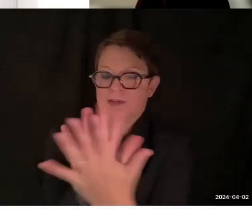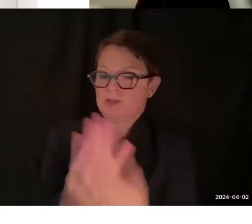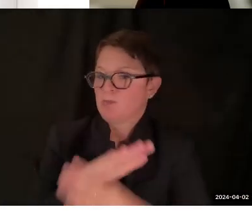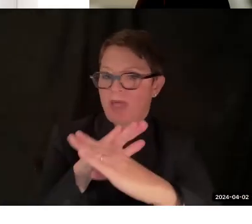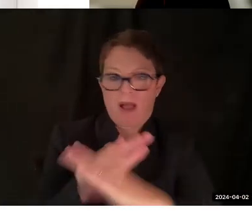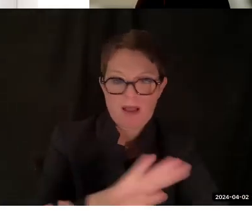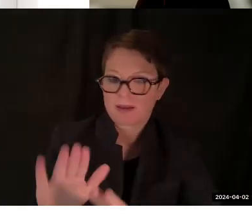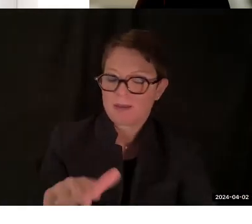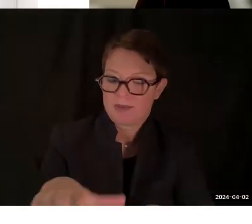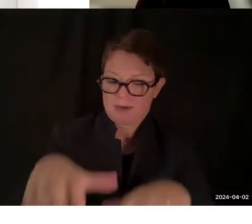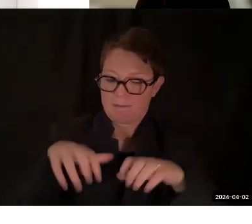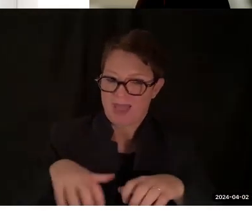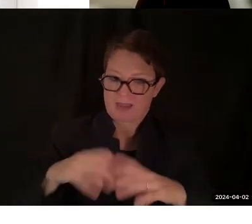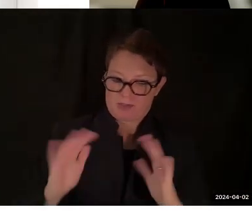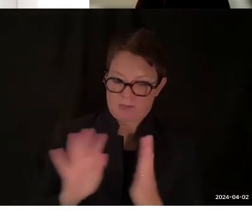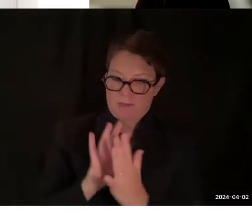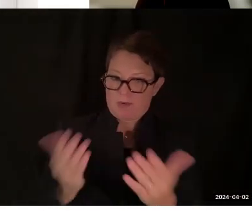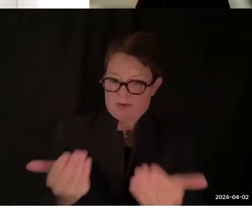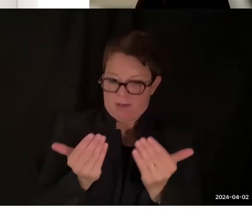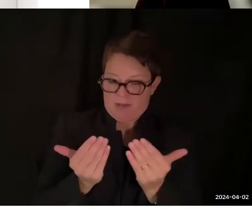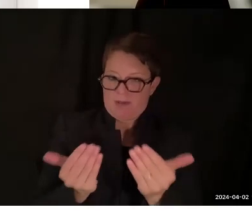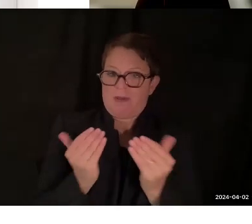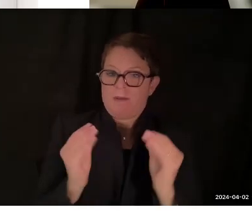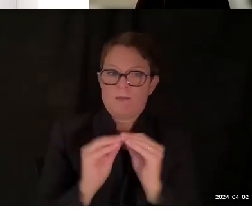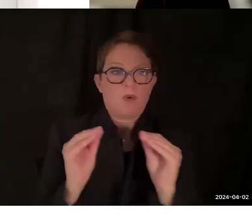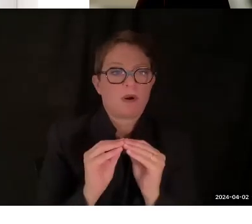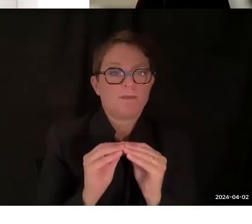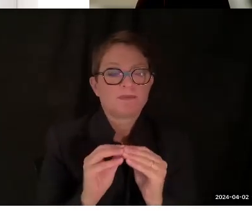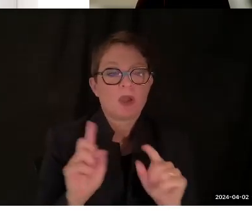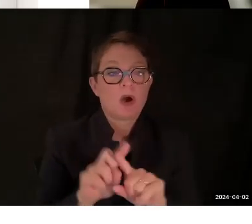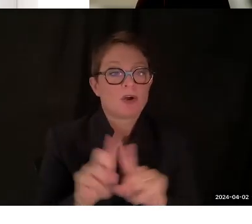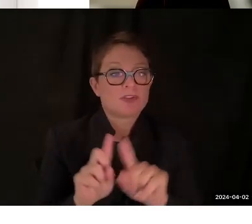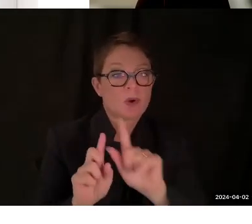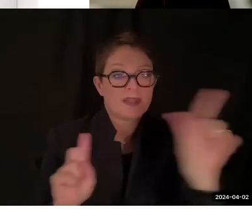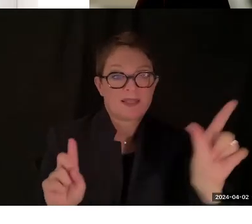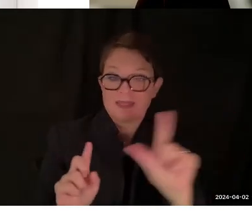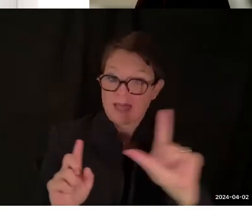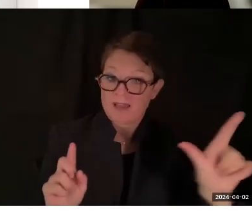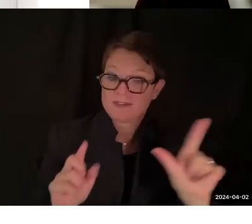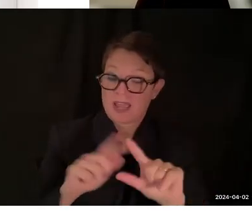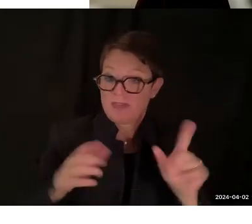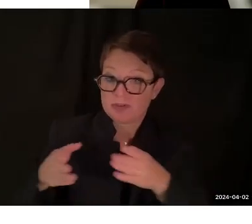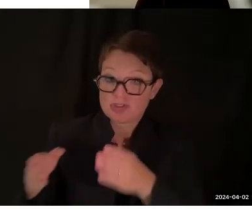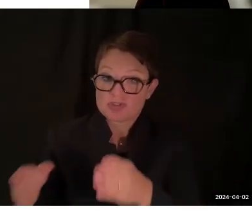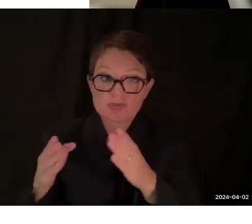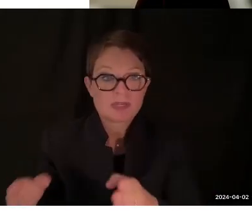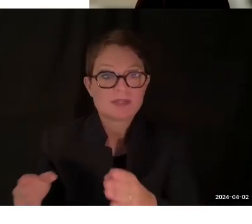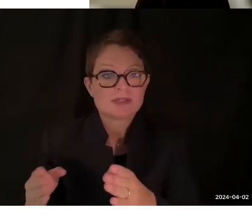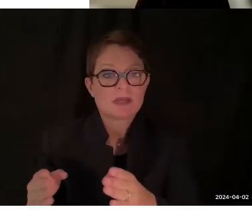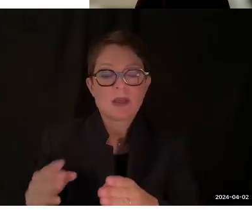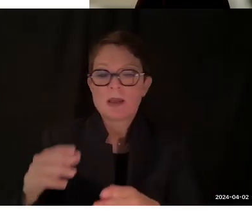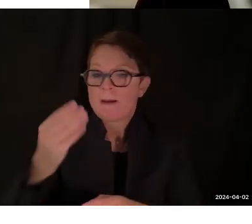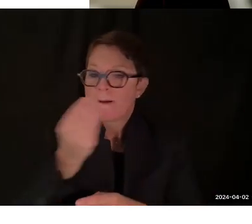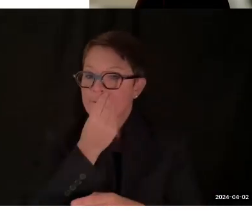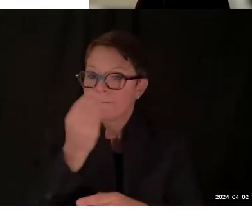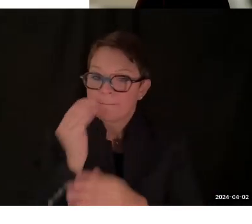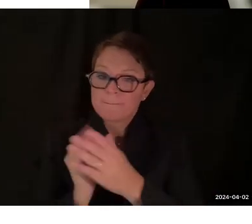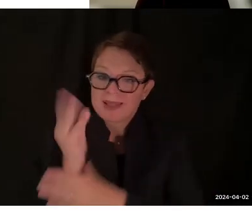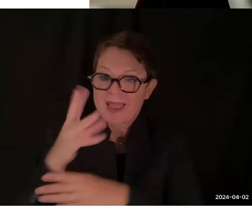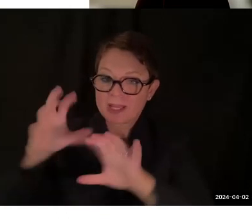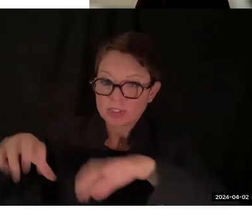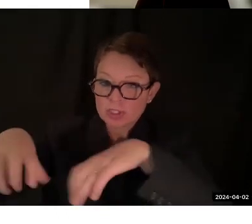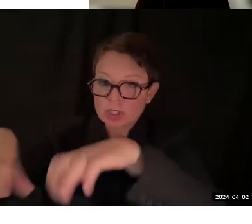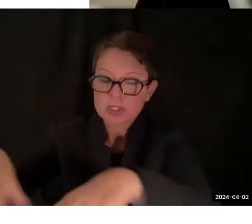see the previously discussed encroachment zones on the left, and along the streets will be bollards, planters, and freestanding